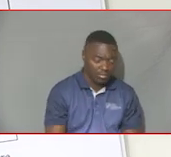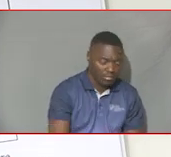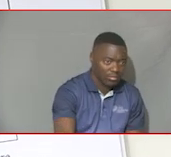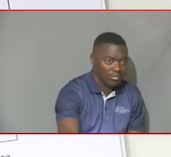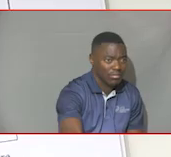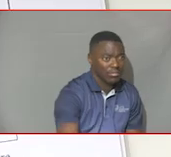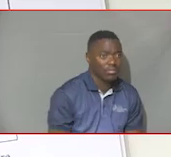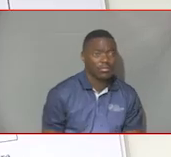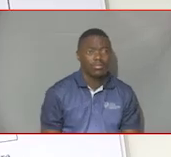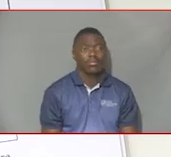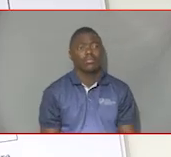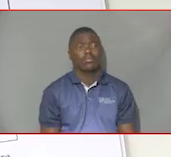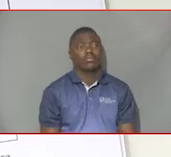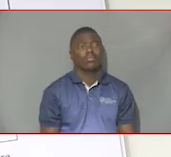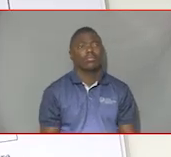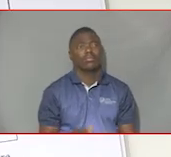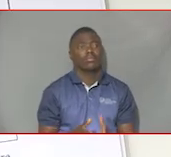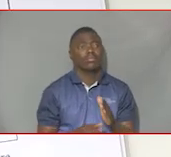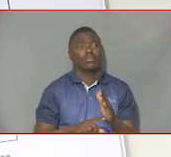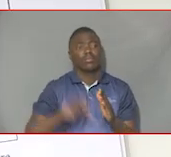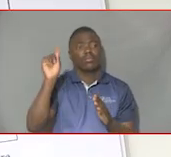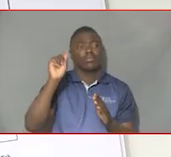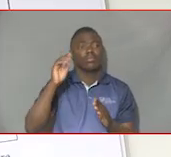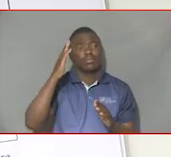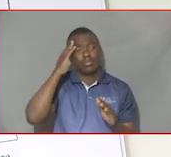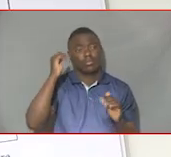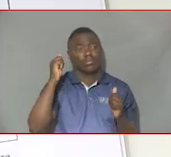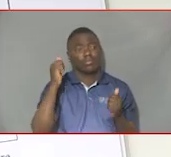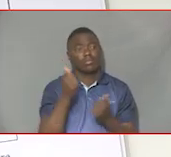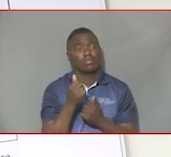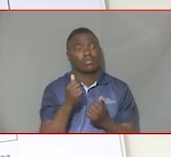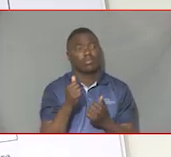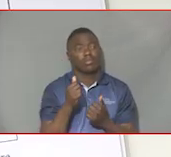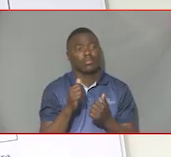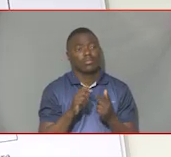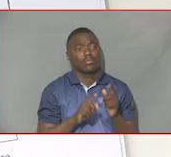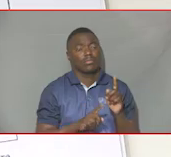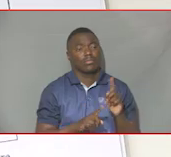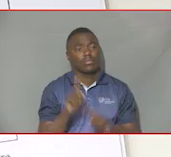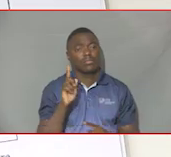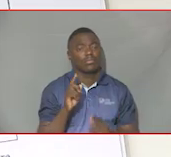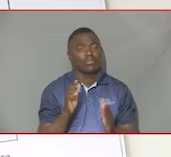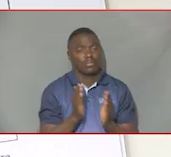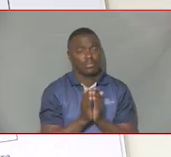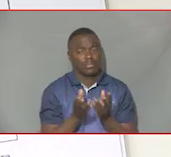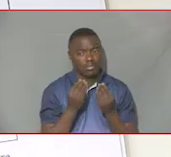People, you'll walk out of this class, and at least this is a section that you can get quite a few marks for.